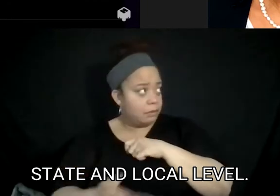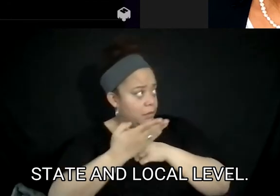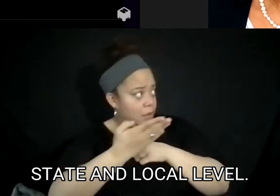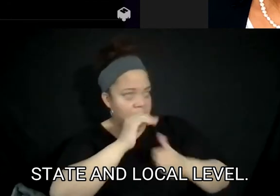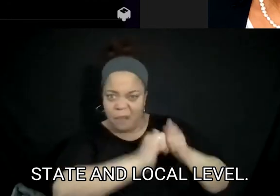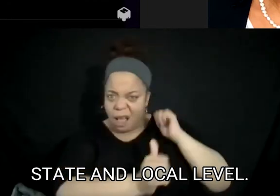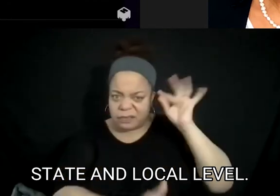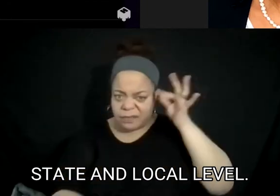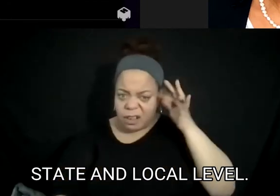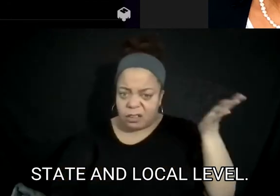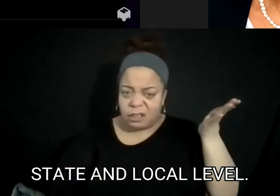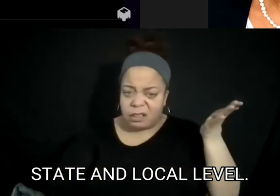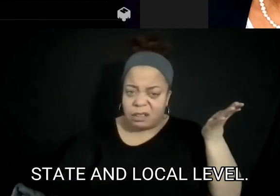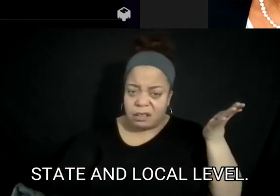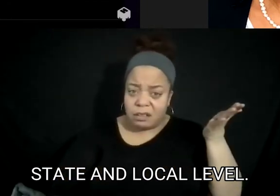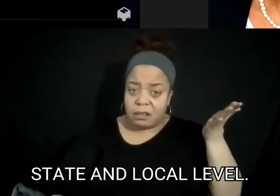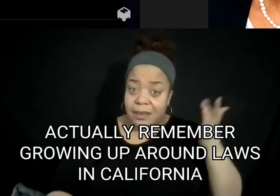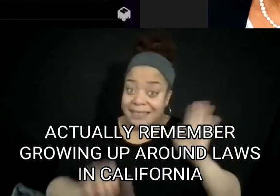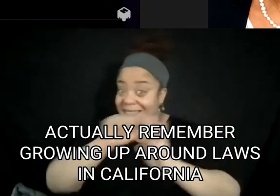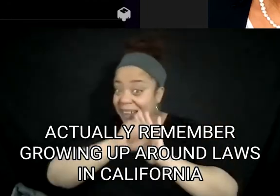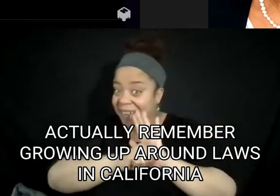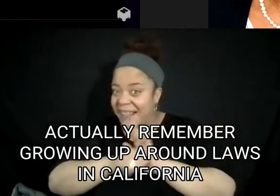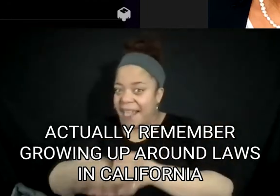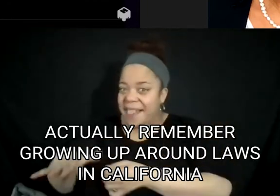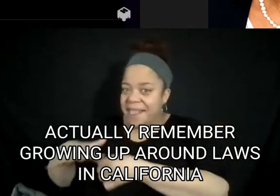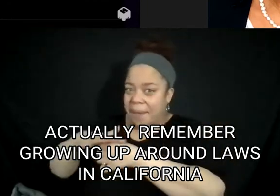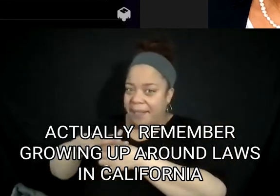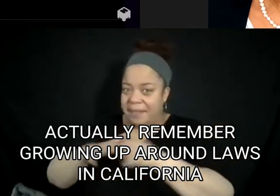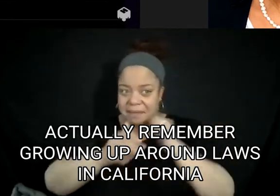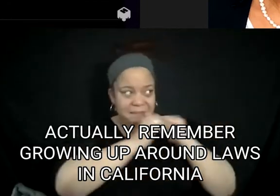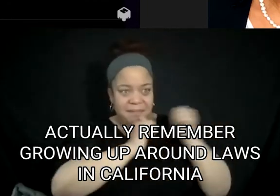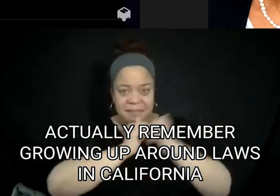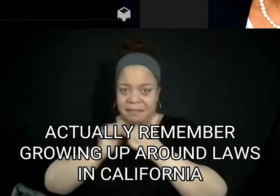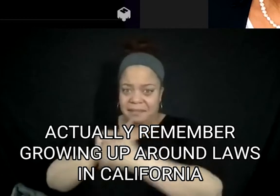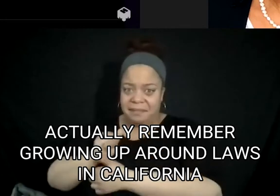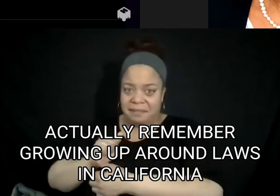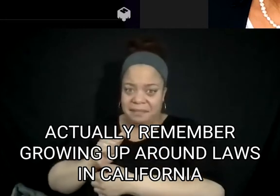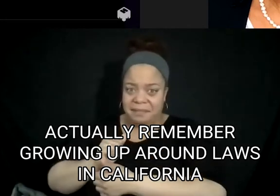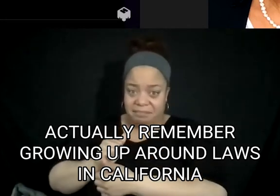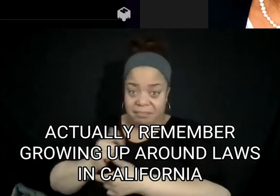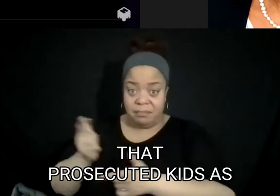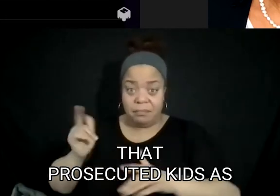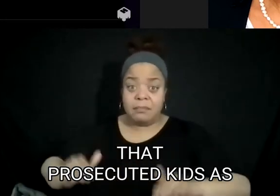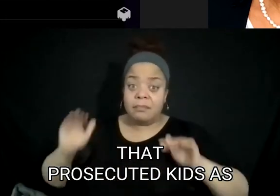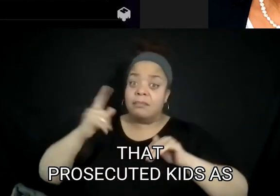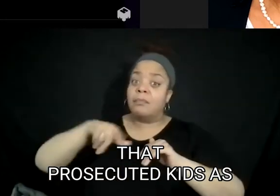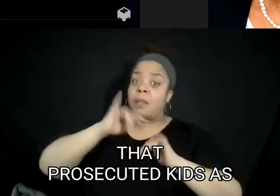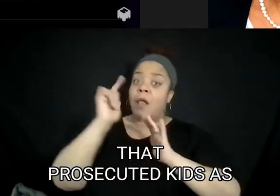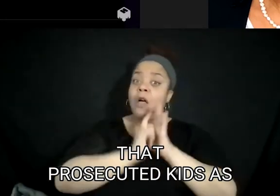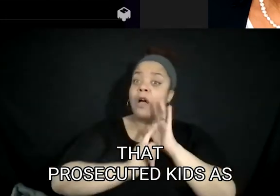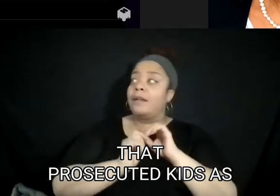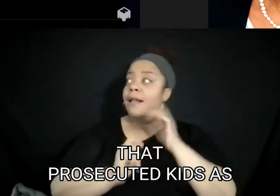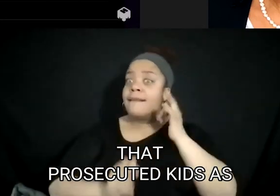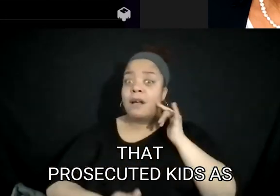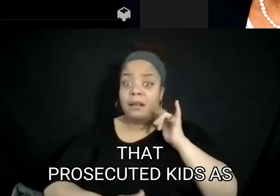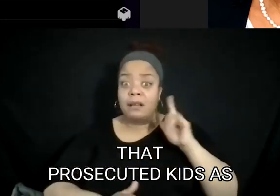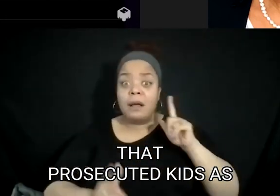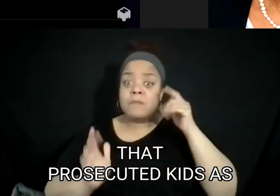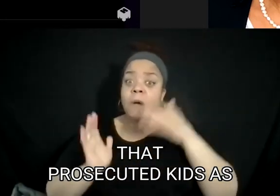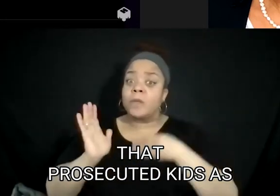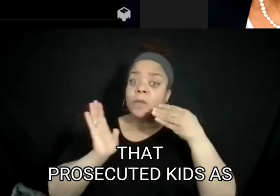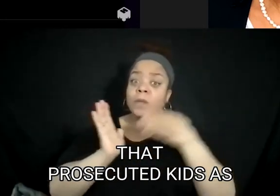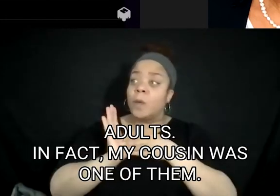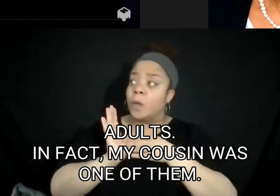California that prosecuted kids as adults. You know, in fact, my cousin was one of them. He's currently serving a life sentence at a